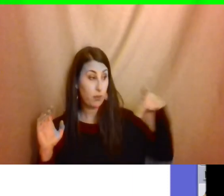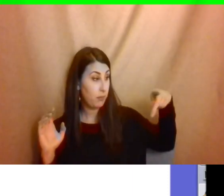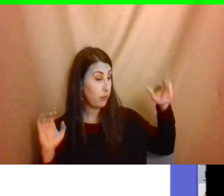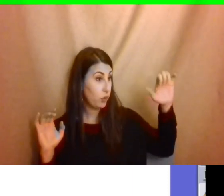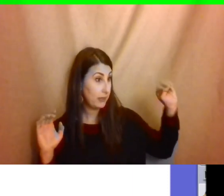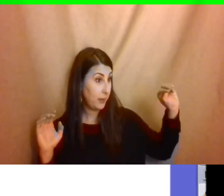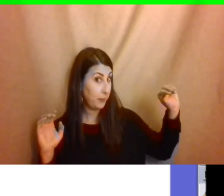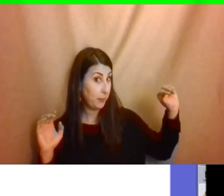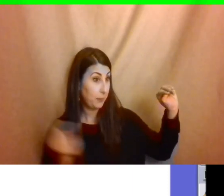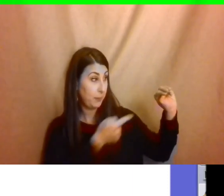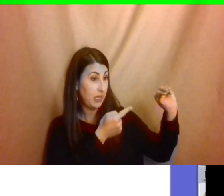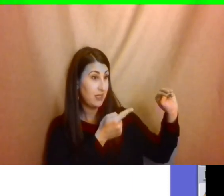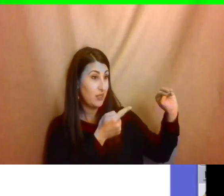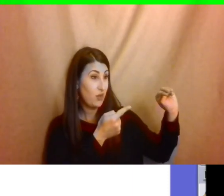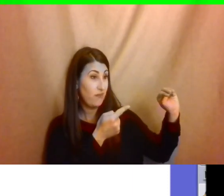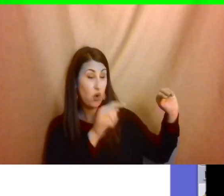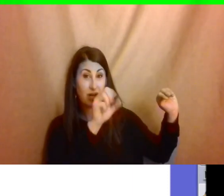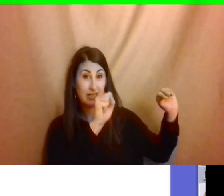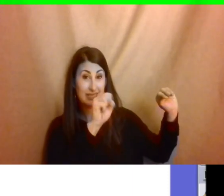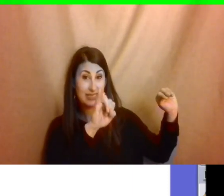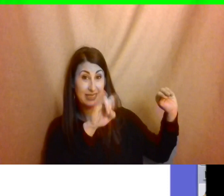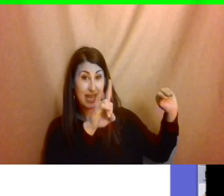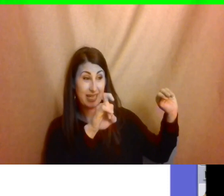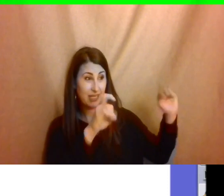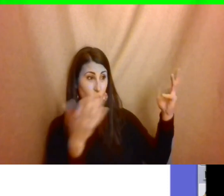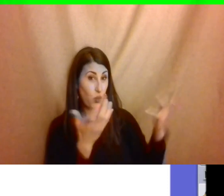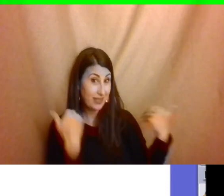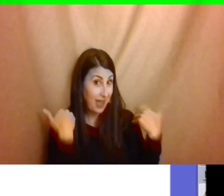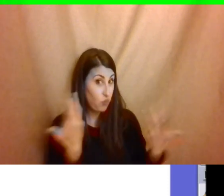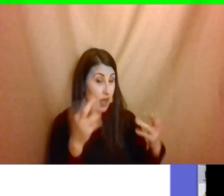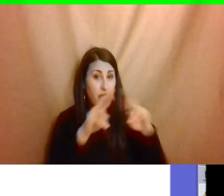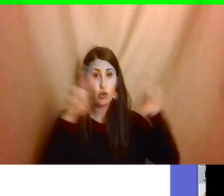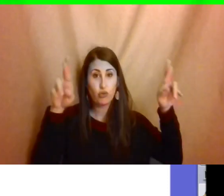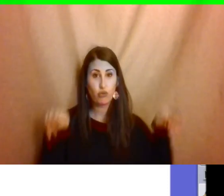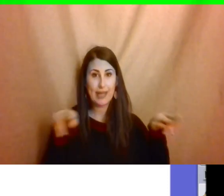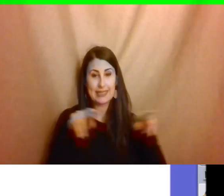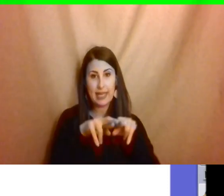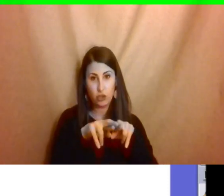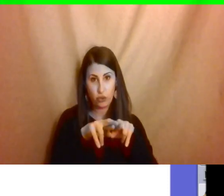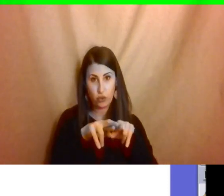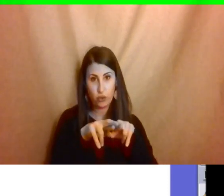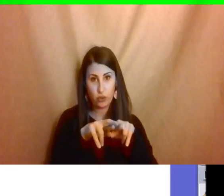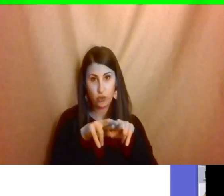sides. Remember what kind of size a pyramid has? Think about it.